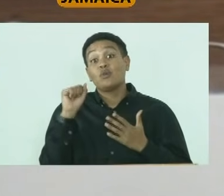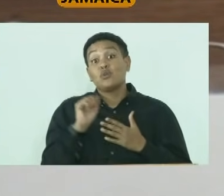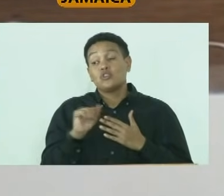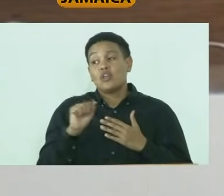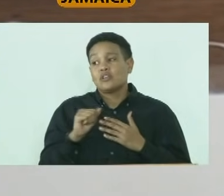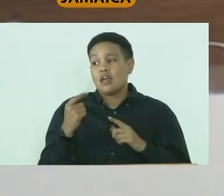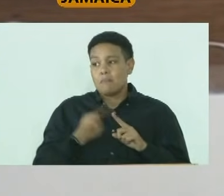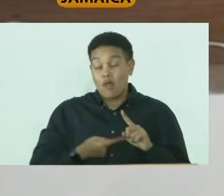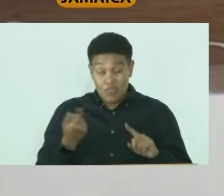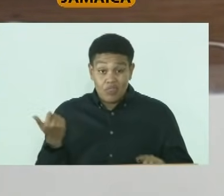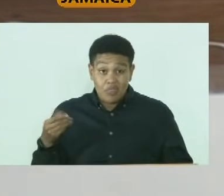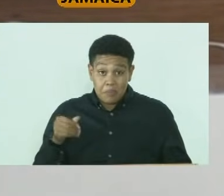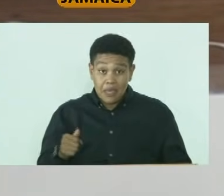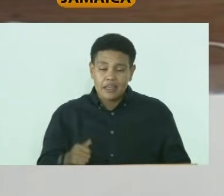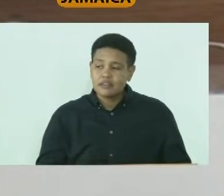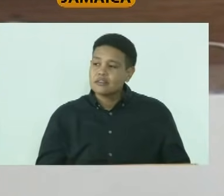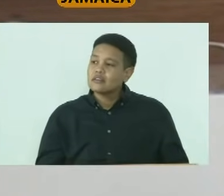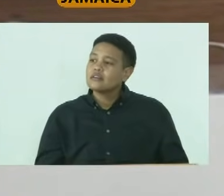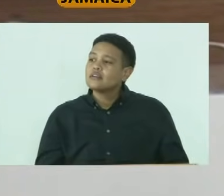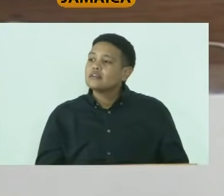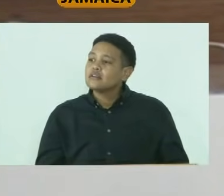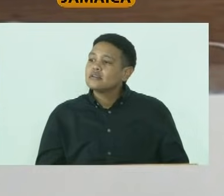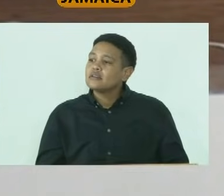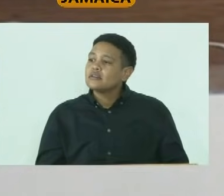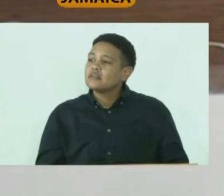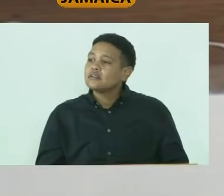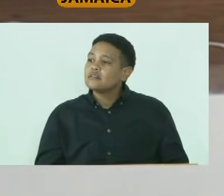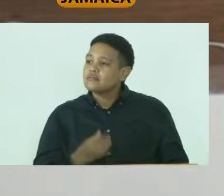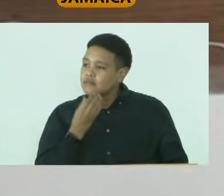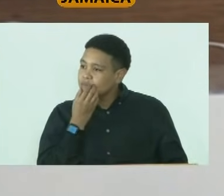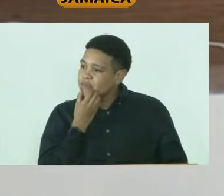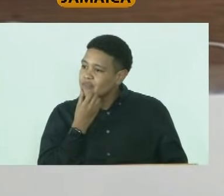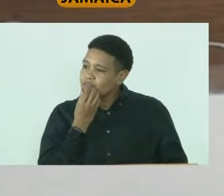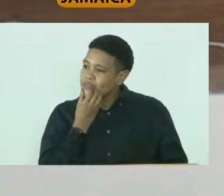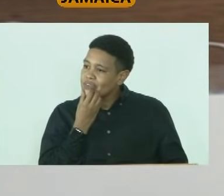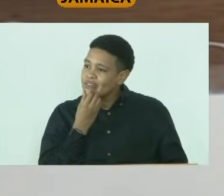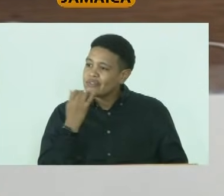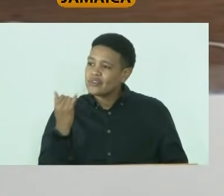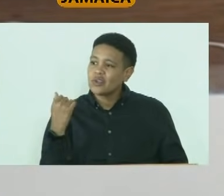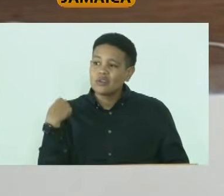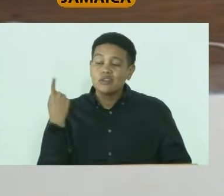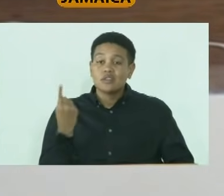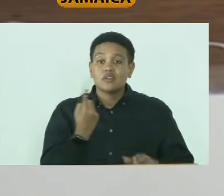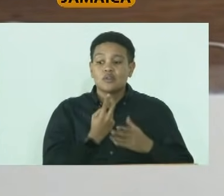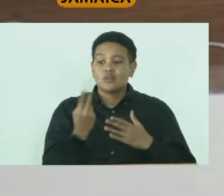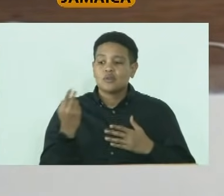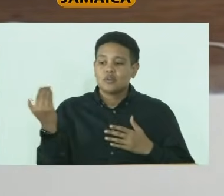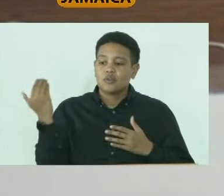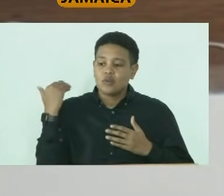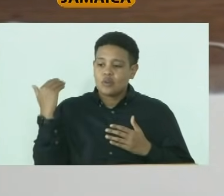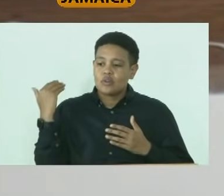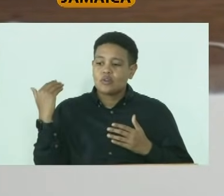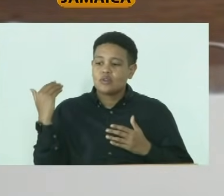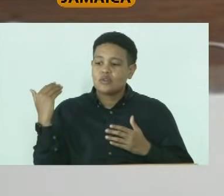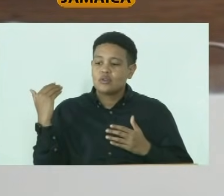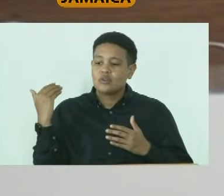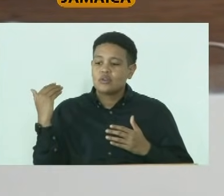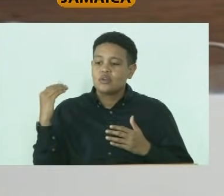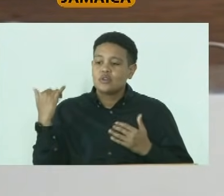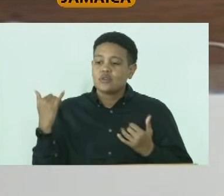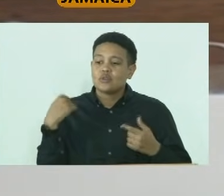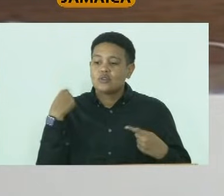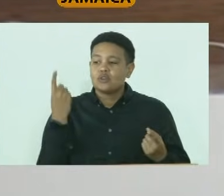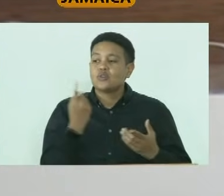amount. Now, as of 2 weeks ago, Minister Williams, as of 2 weeks